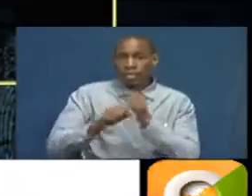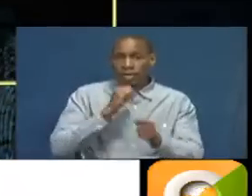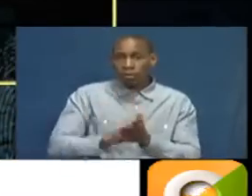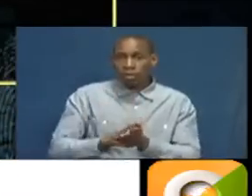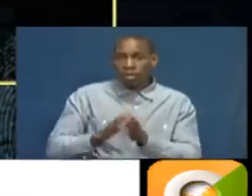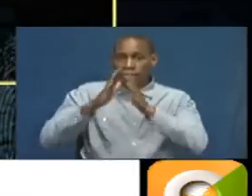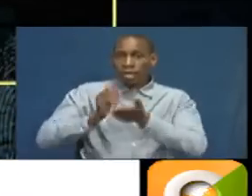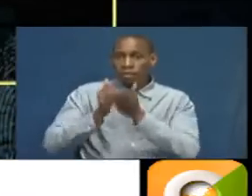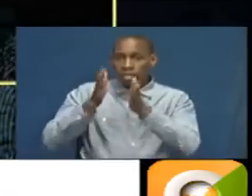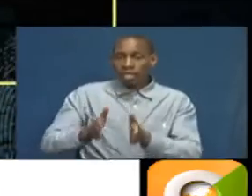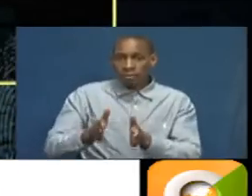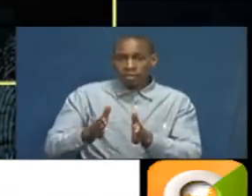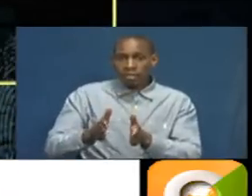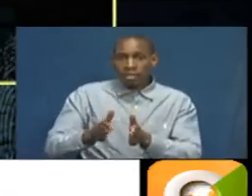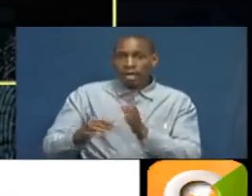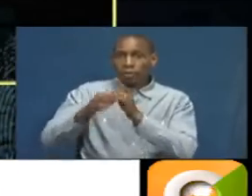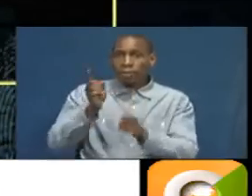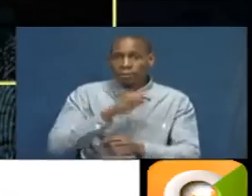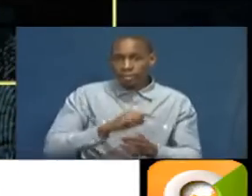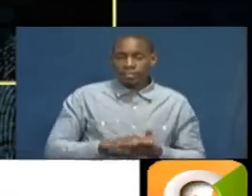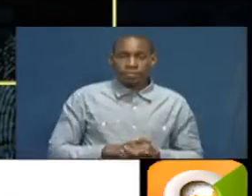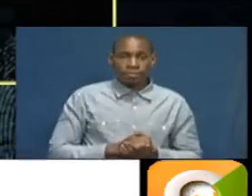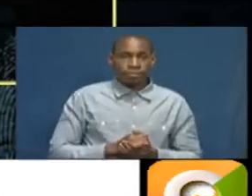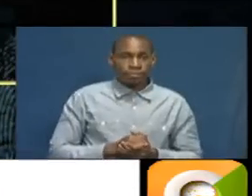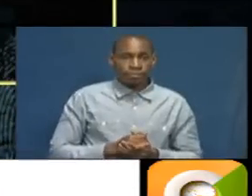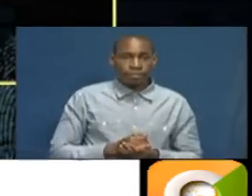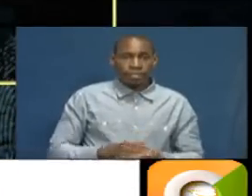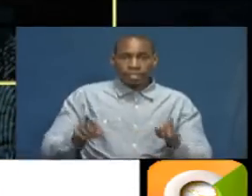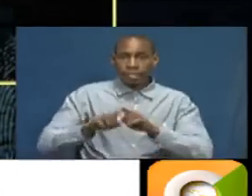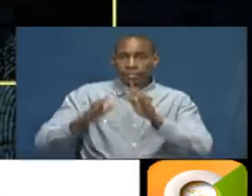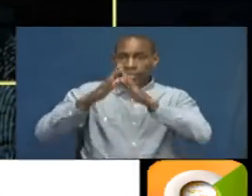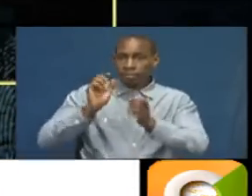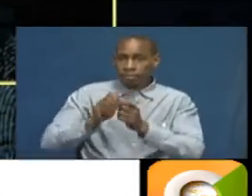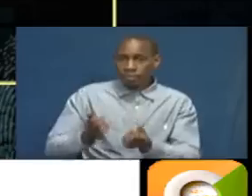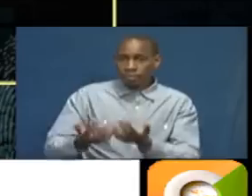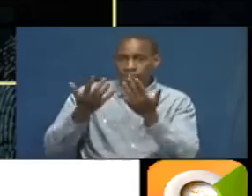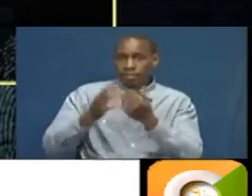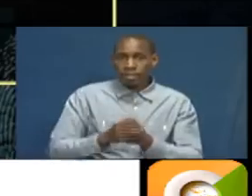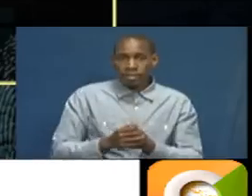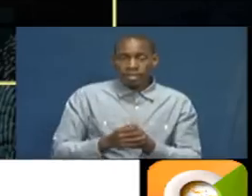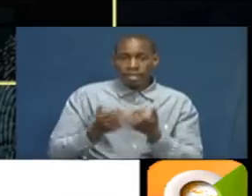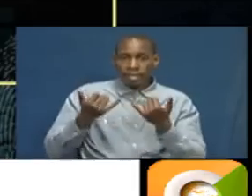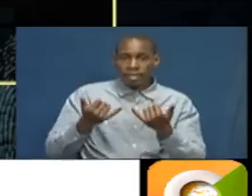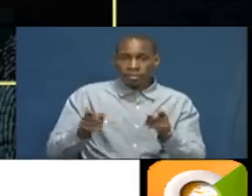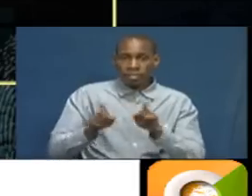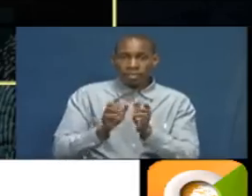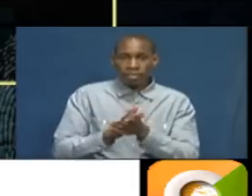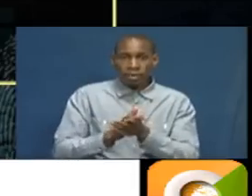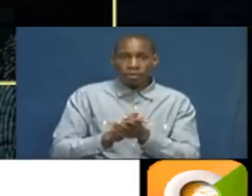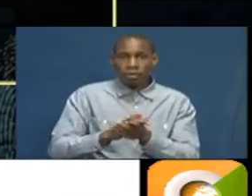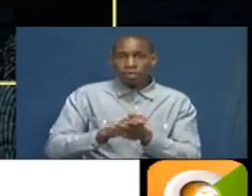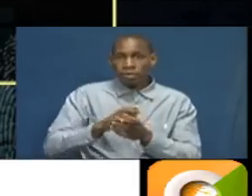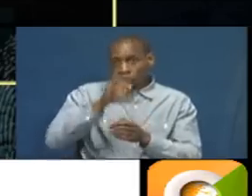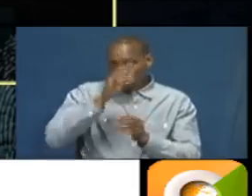house help known as Beatrice was murdered in cold blood and the house set ablaze, is what partly helped police